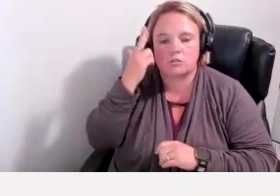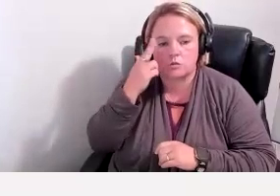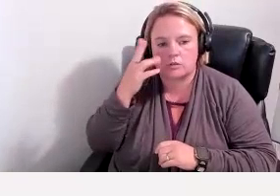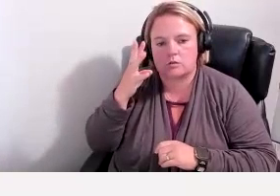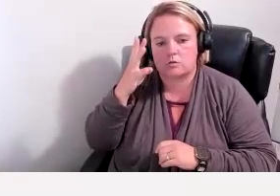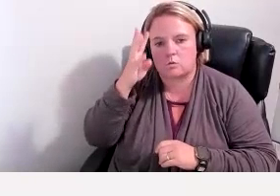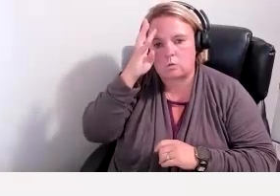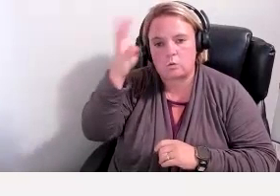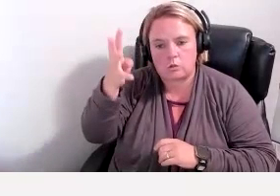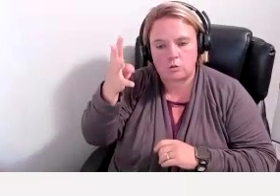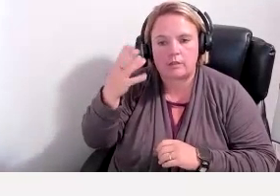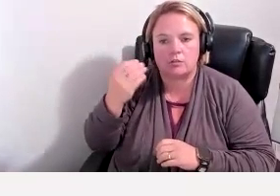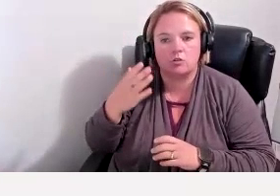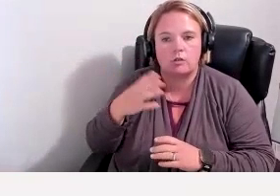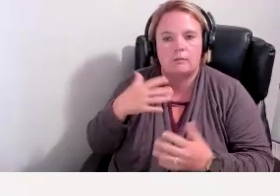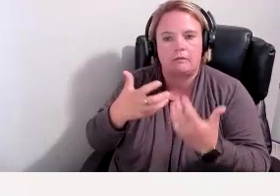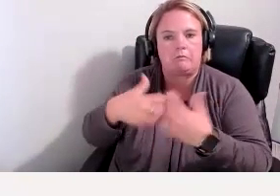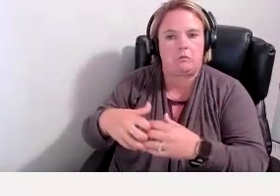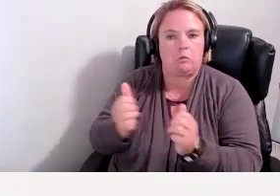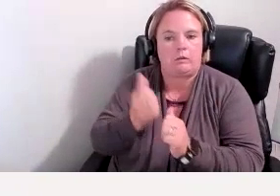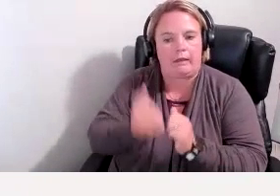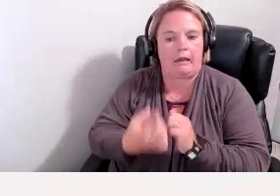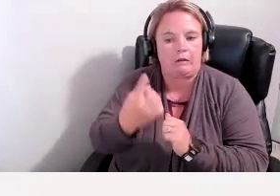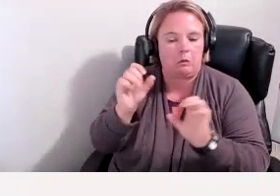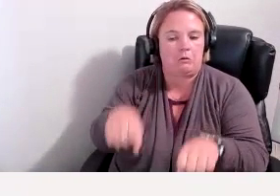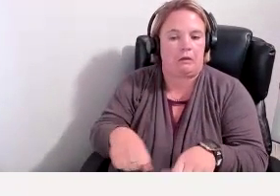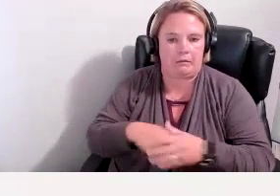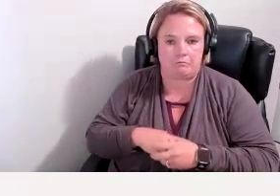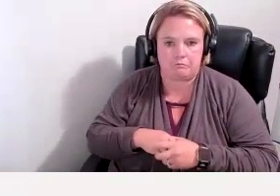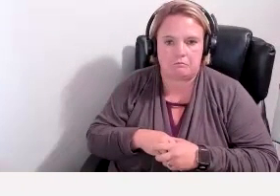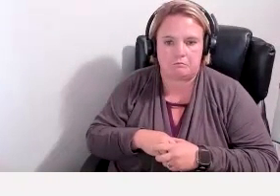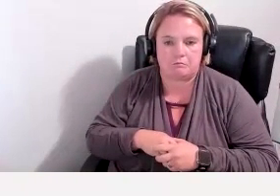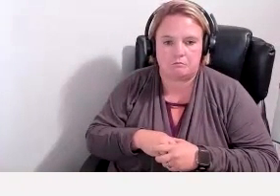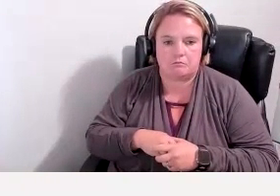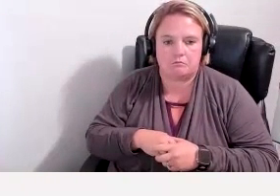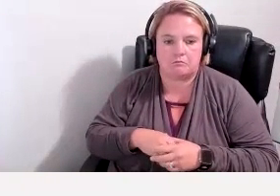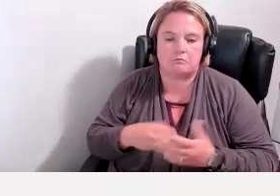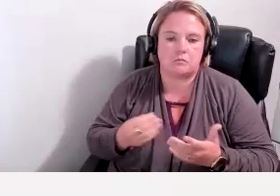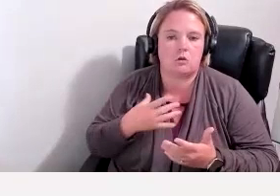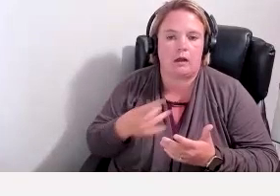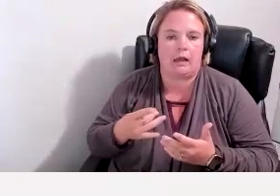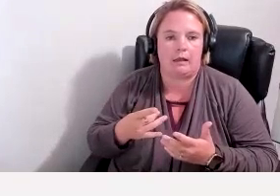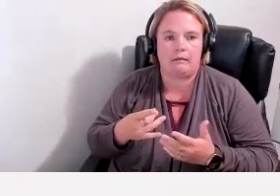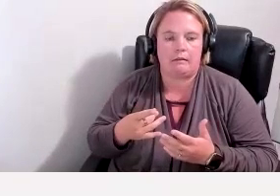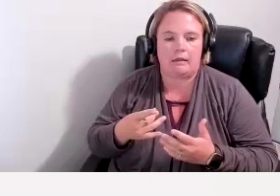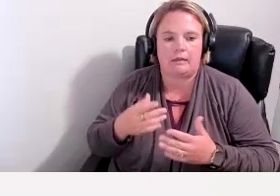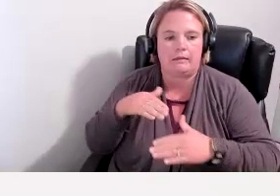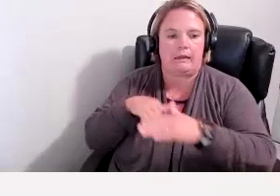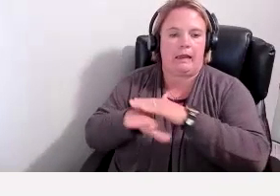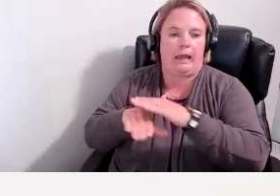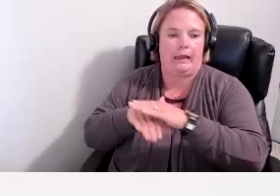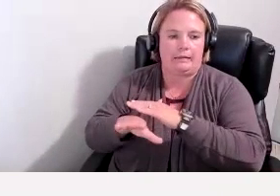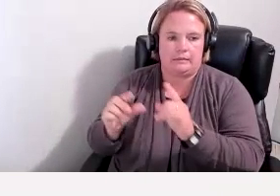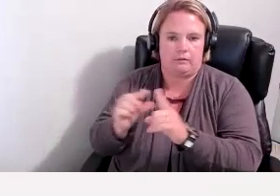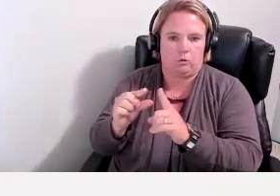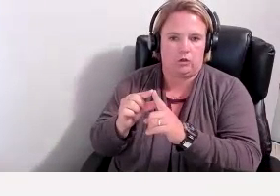it can be interacted with anybody. So I like to focus on the access portion of the word,